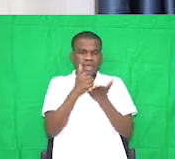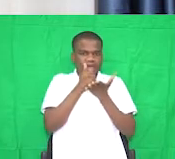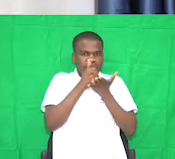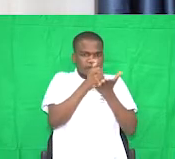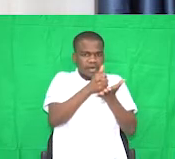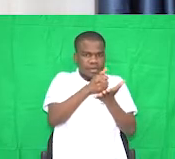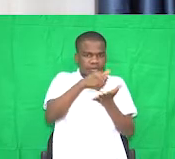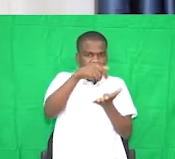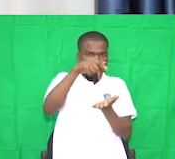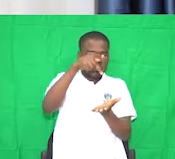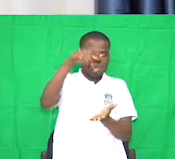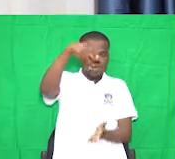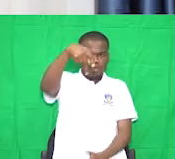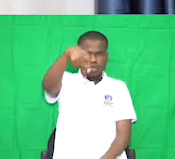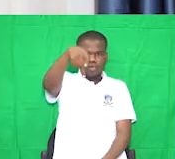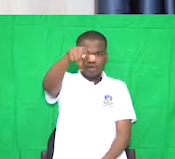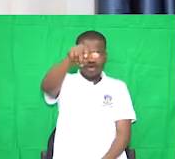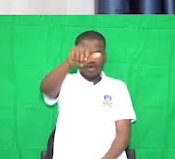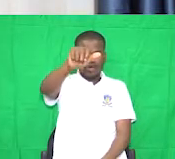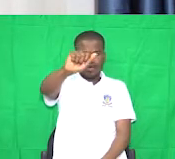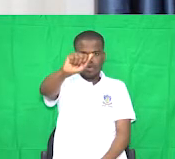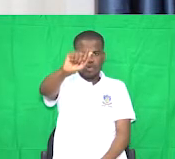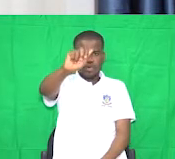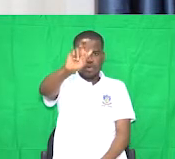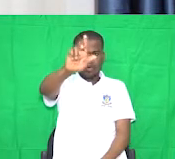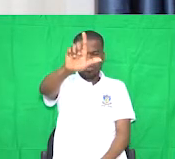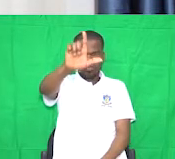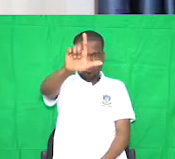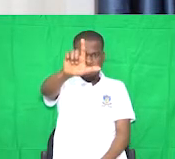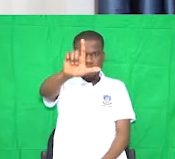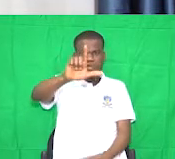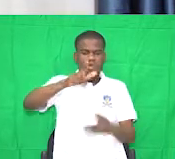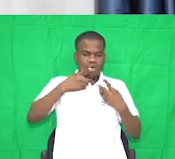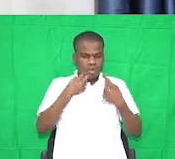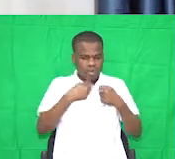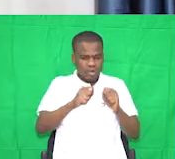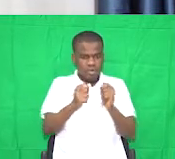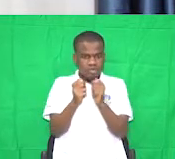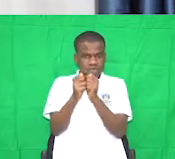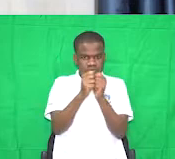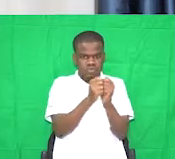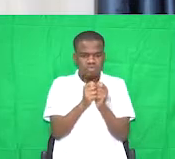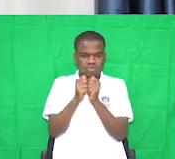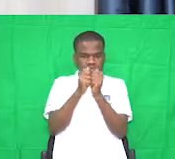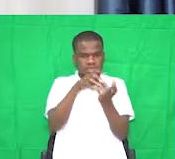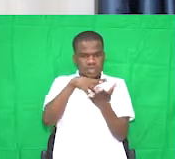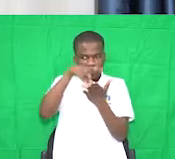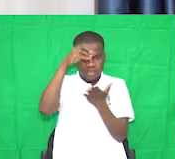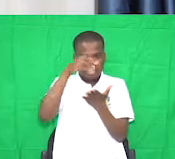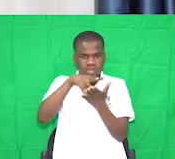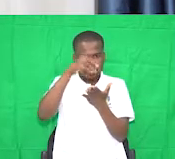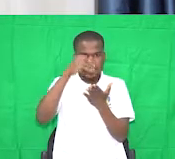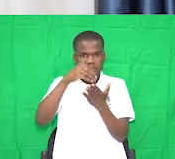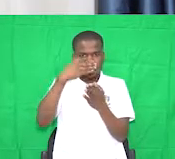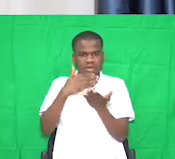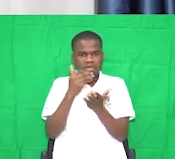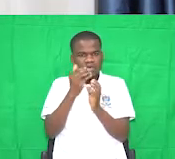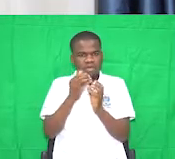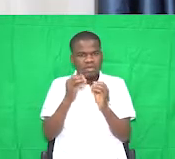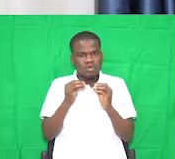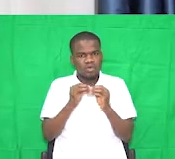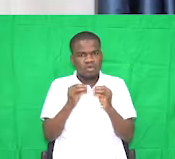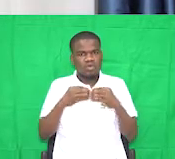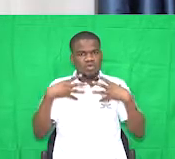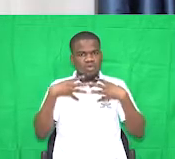apostle Paul in his missionary enterprise. He had learned under the feet of the apostles,